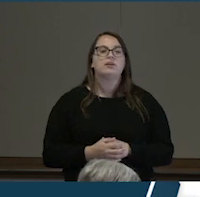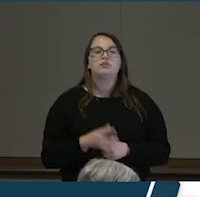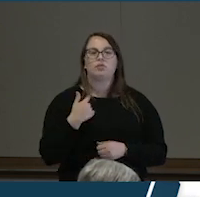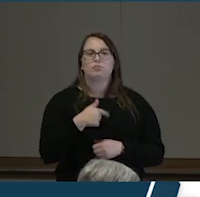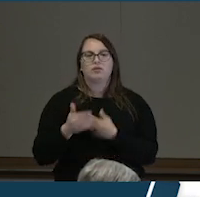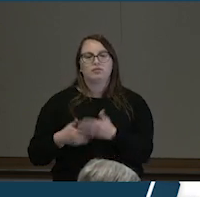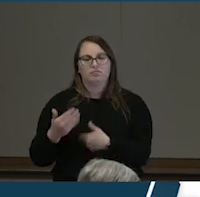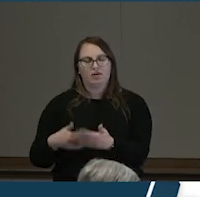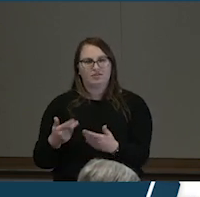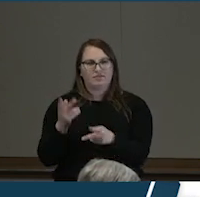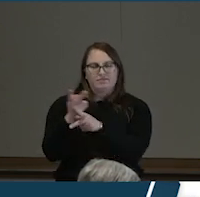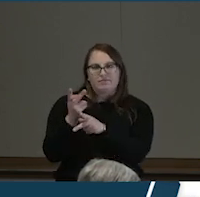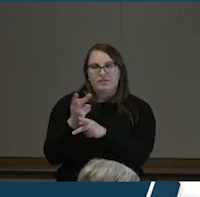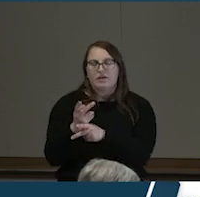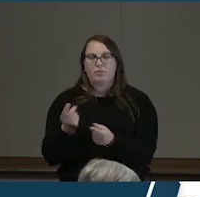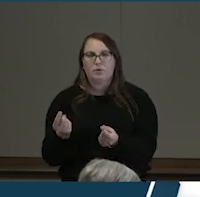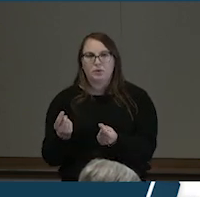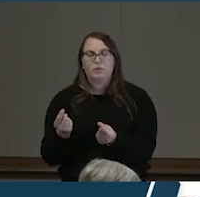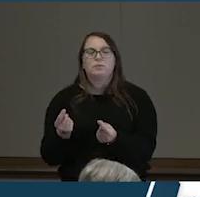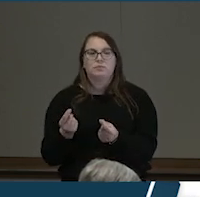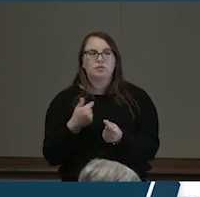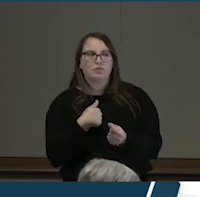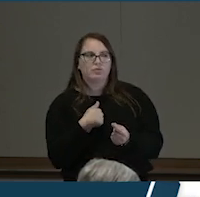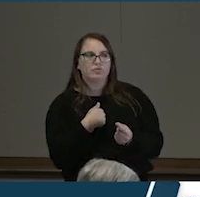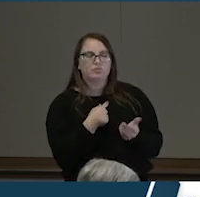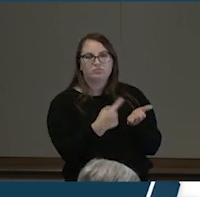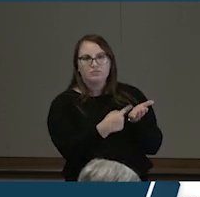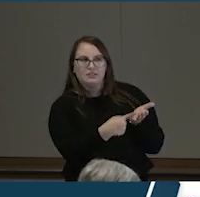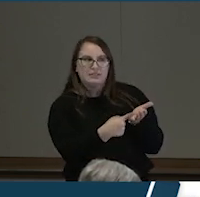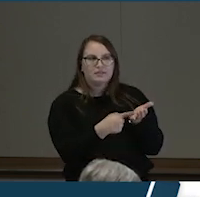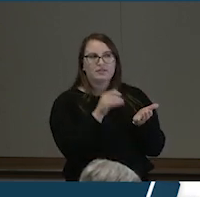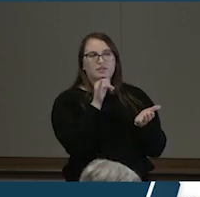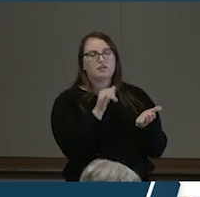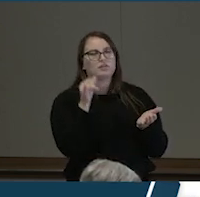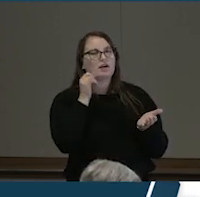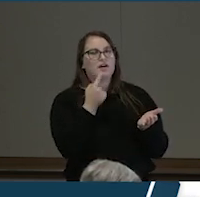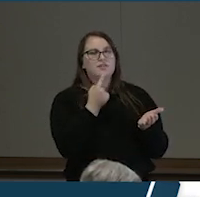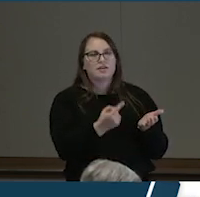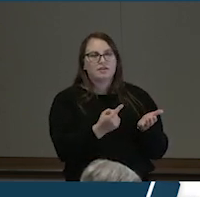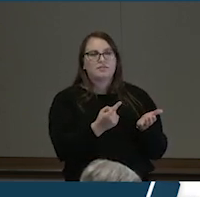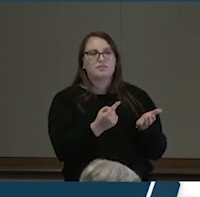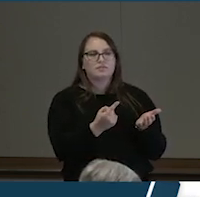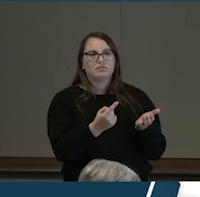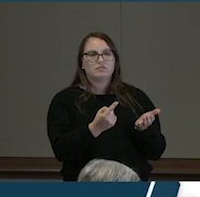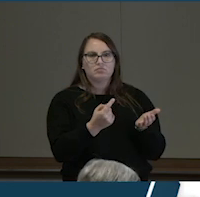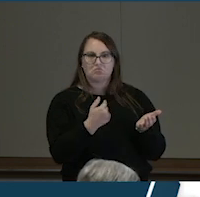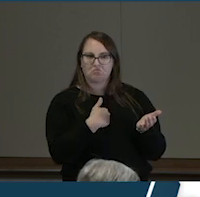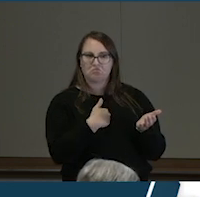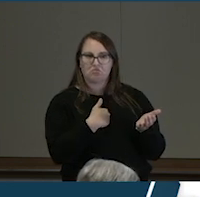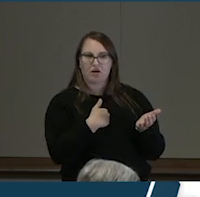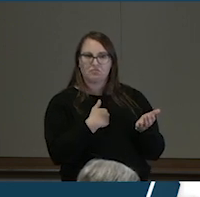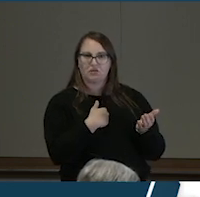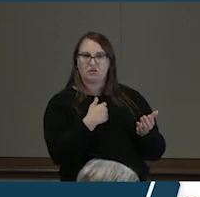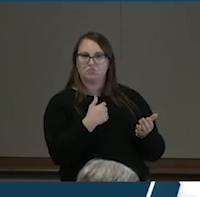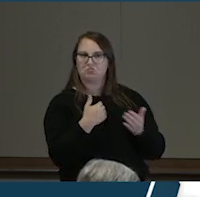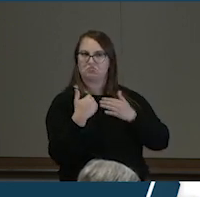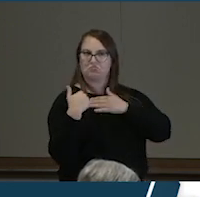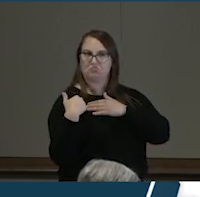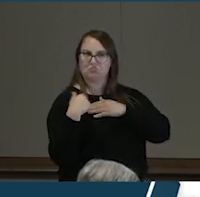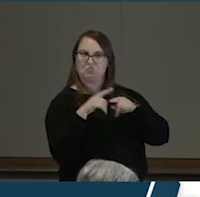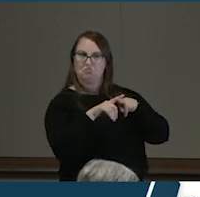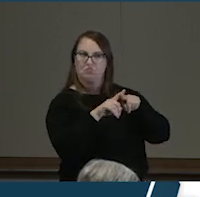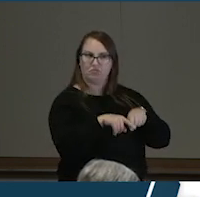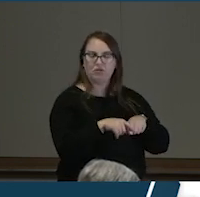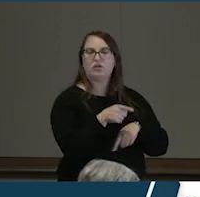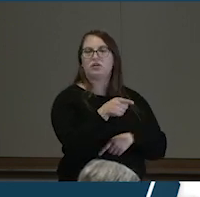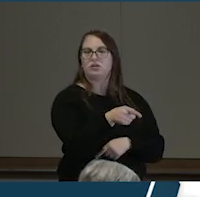out. When I was talking to her yesterday, she said, well, because I said, I am really going to count on you. Like, what? What do you